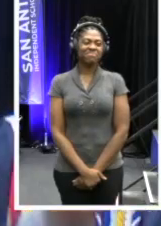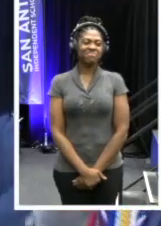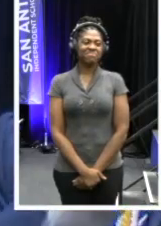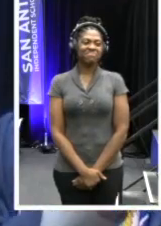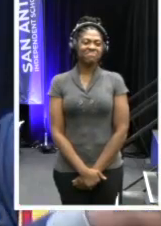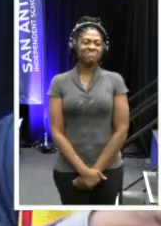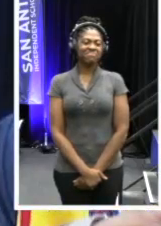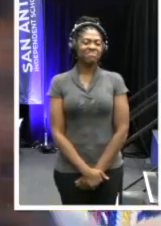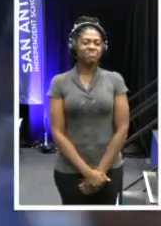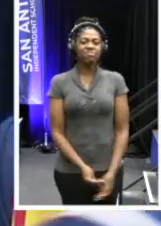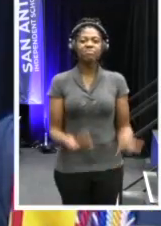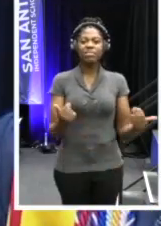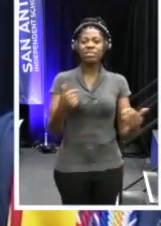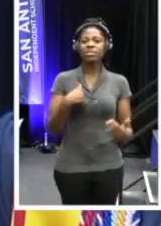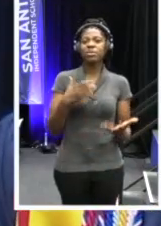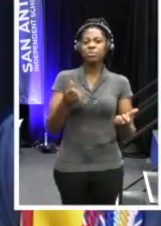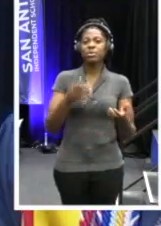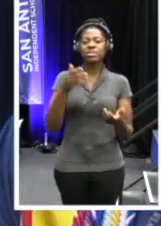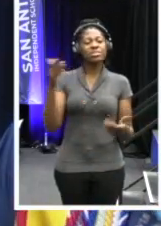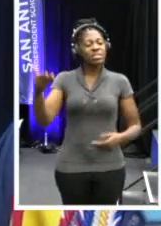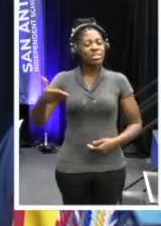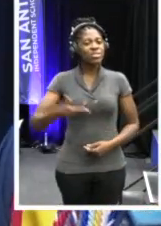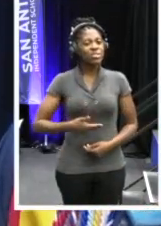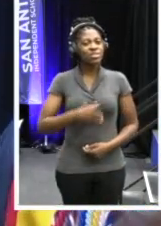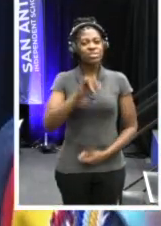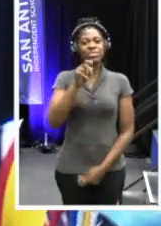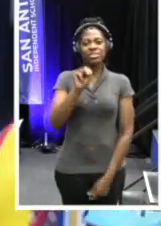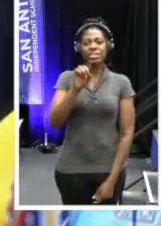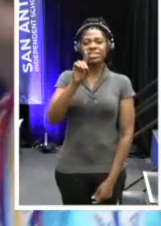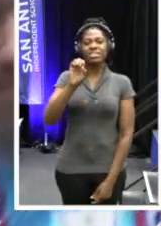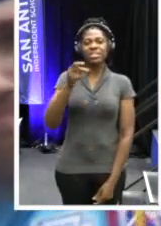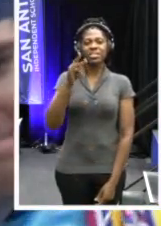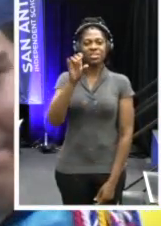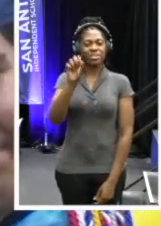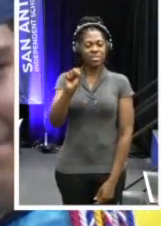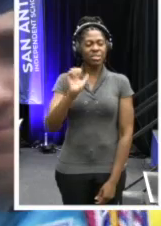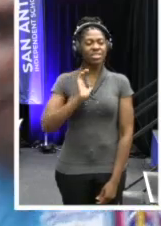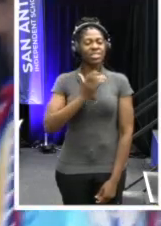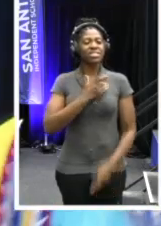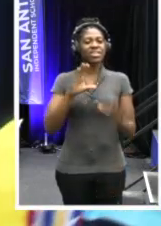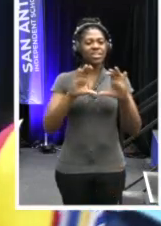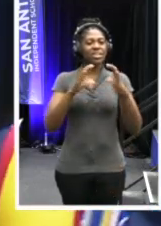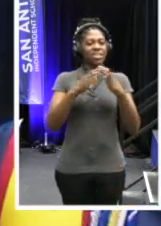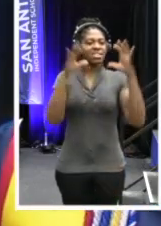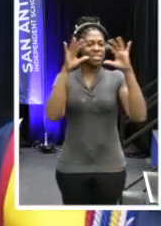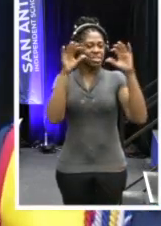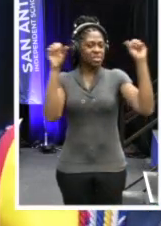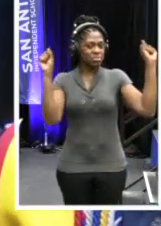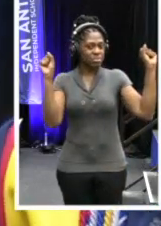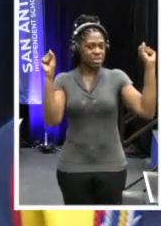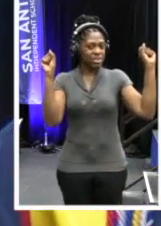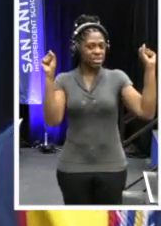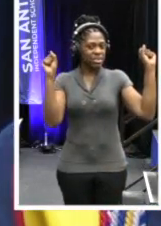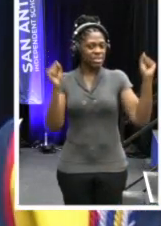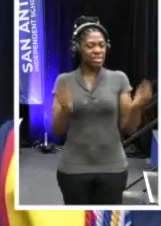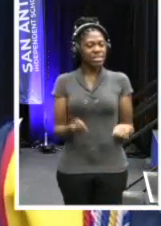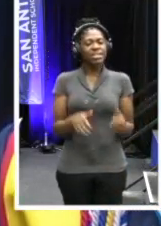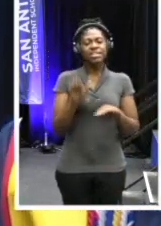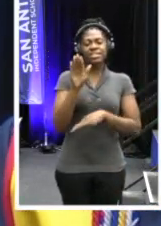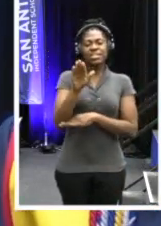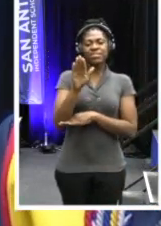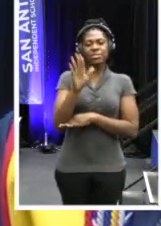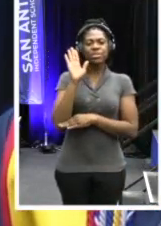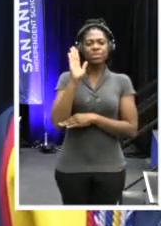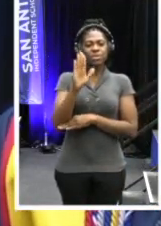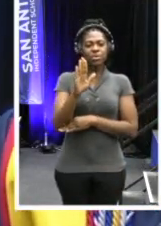At this time, I would like to introduce to you John DeHoyos, our 2024 class president, who will share this afternoon's